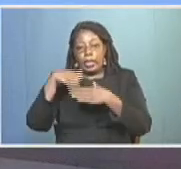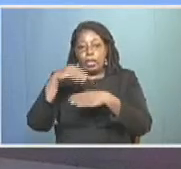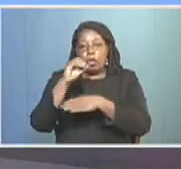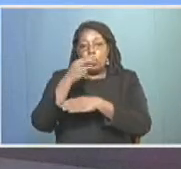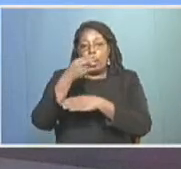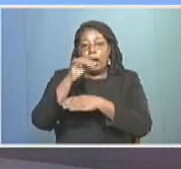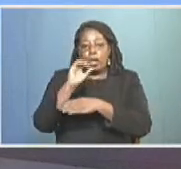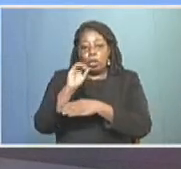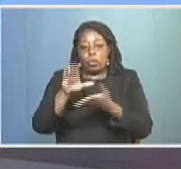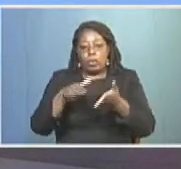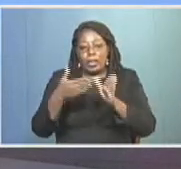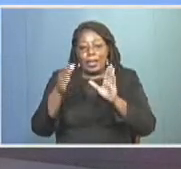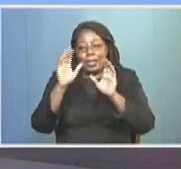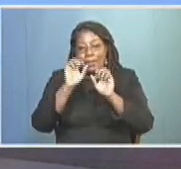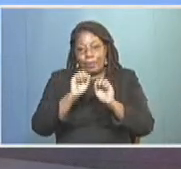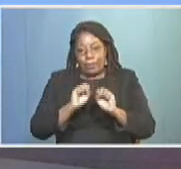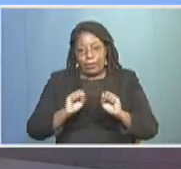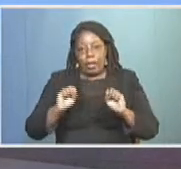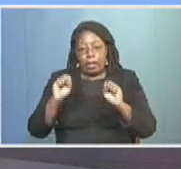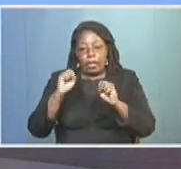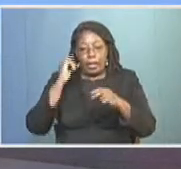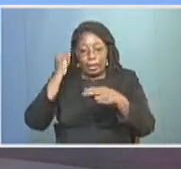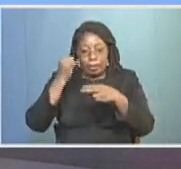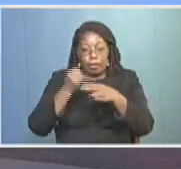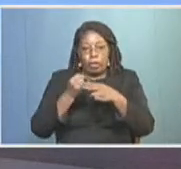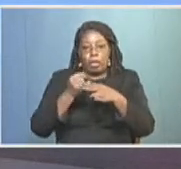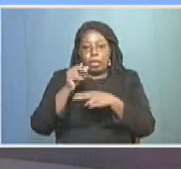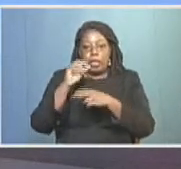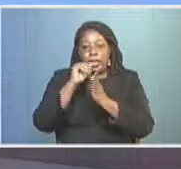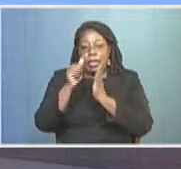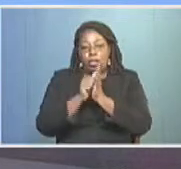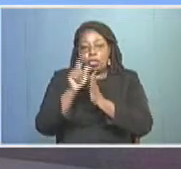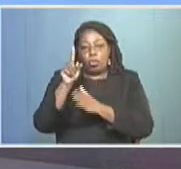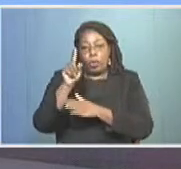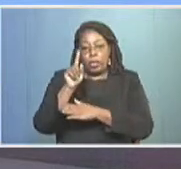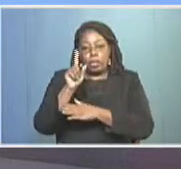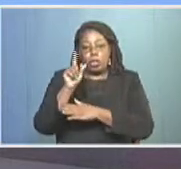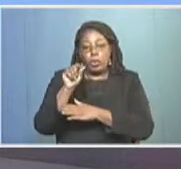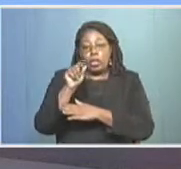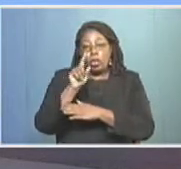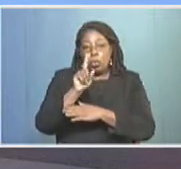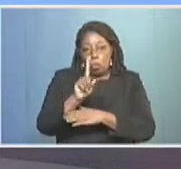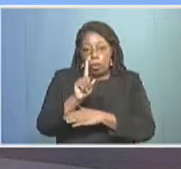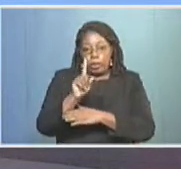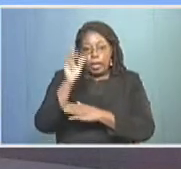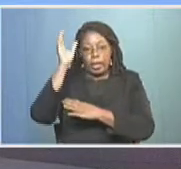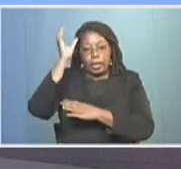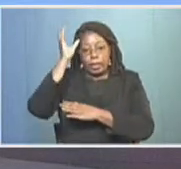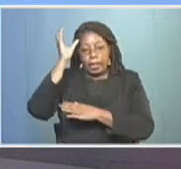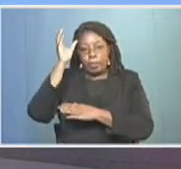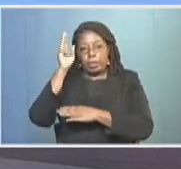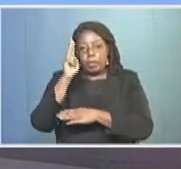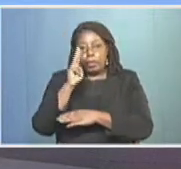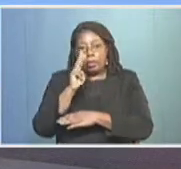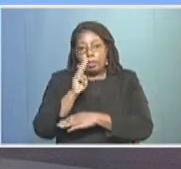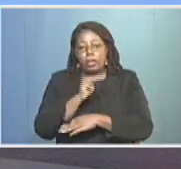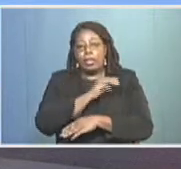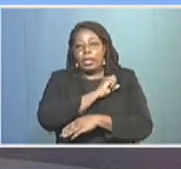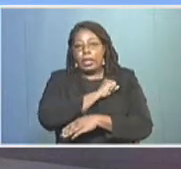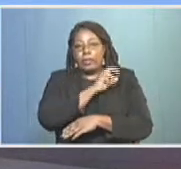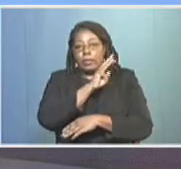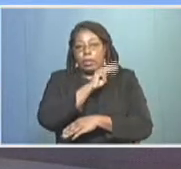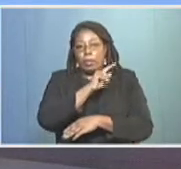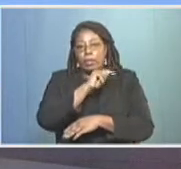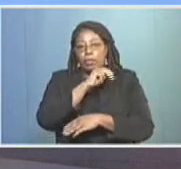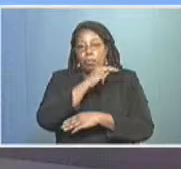this past Saturday. The victim has been identified as 21-year-old Clement J. Smith. According to Sydney police, investigations